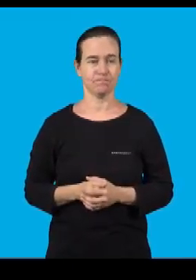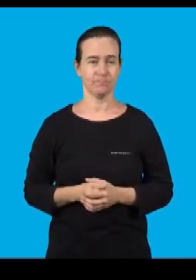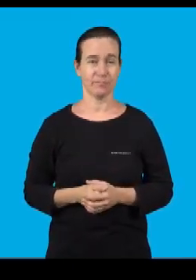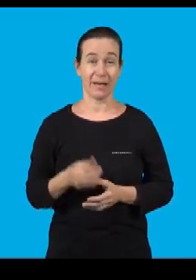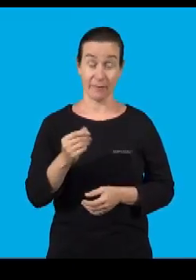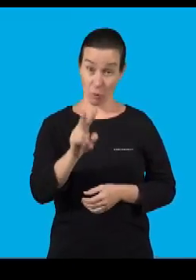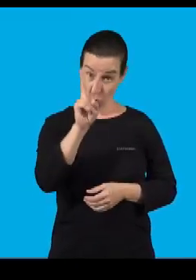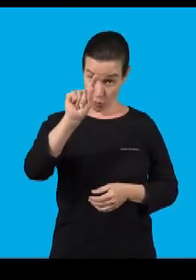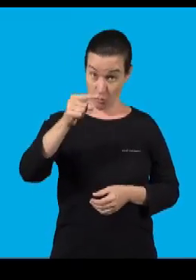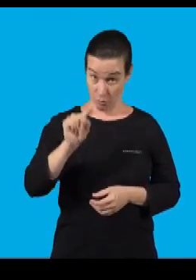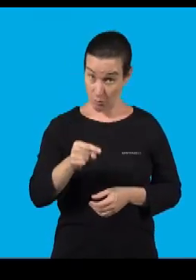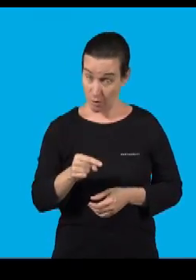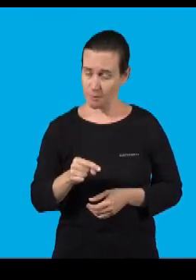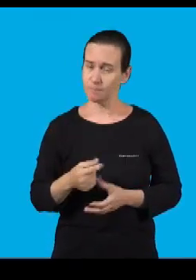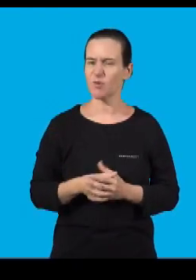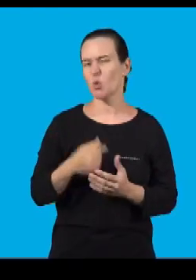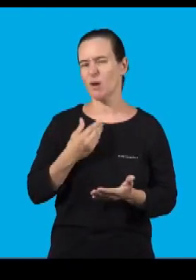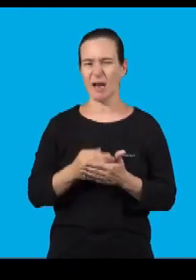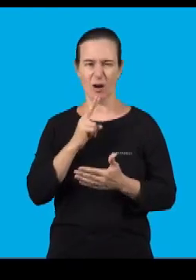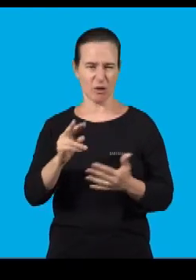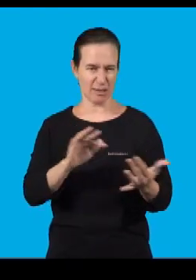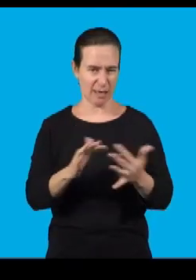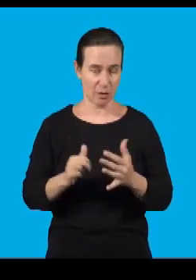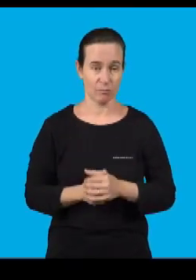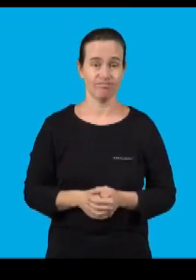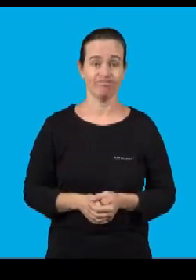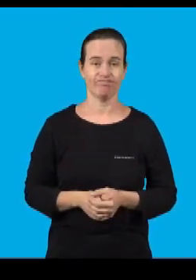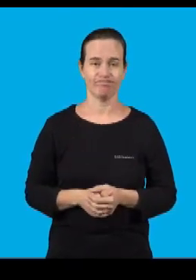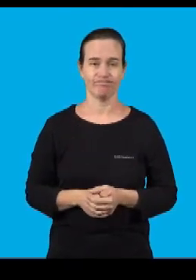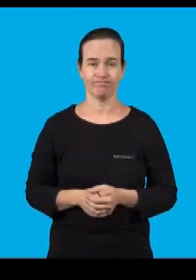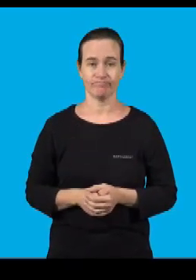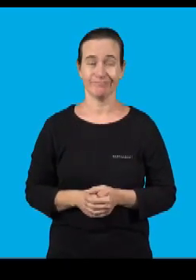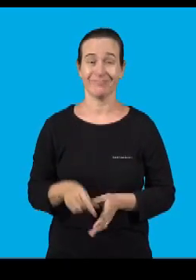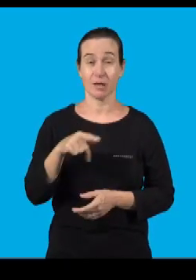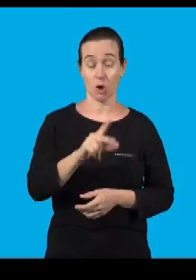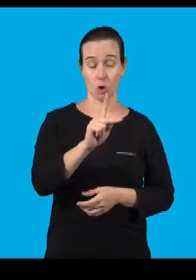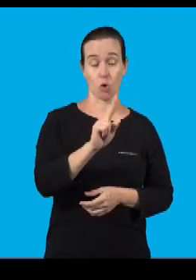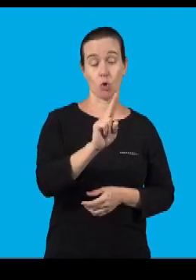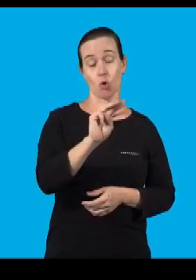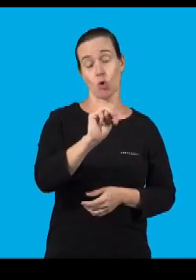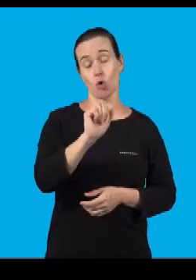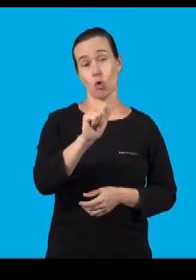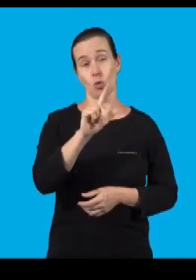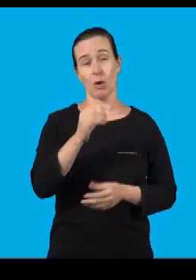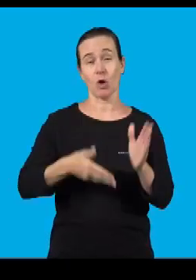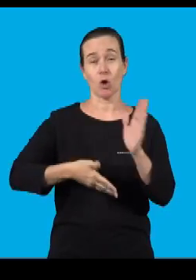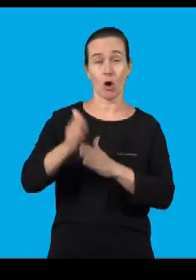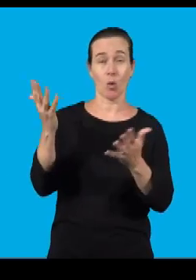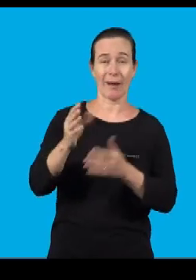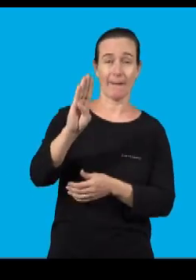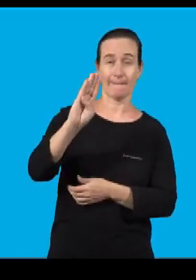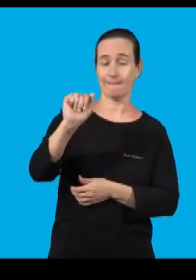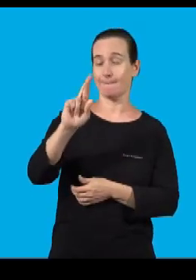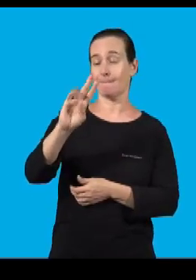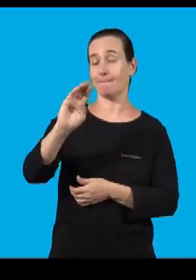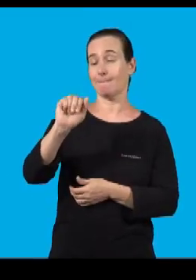right, and they've given you 2 marks, so let's see what our solution displays. It says Kamala goes to Barbara Smith's